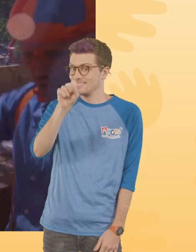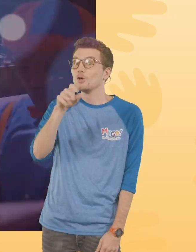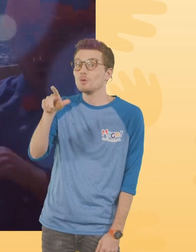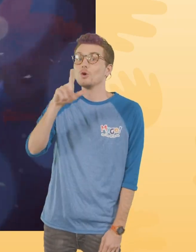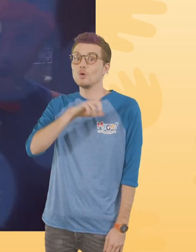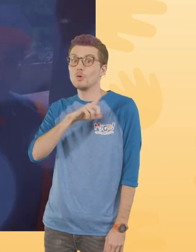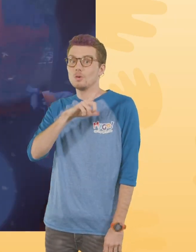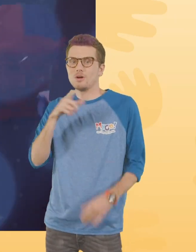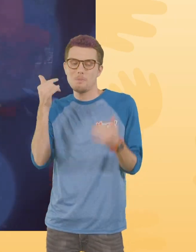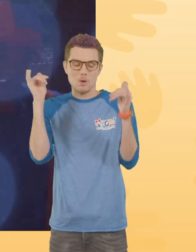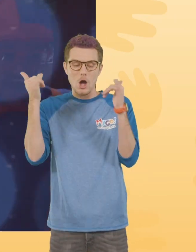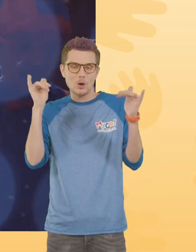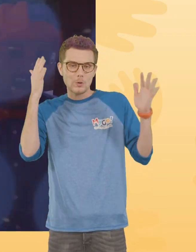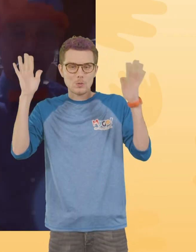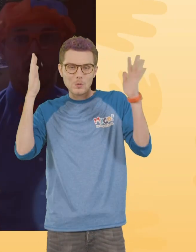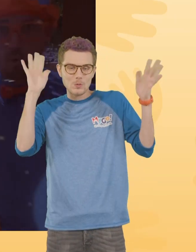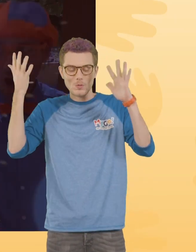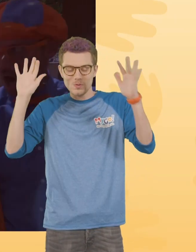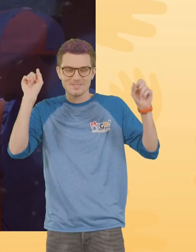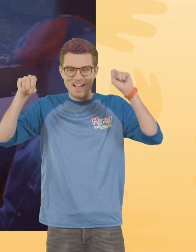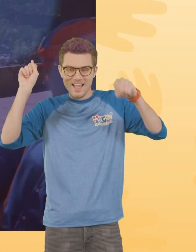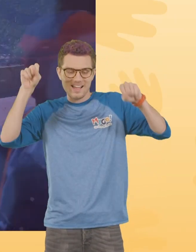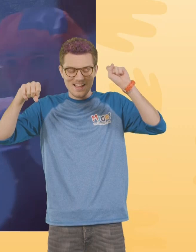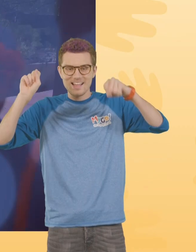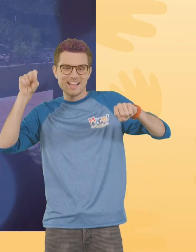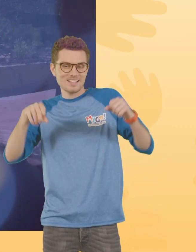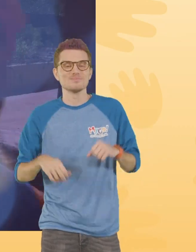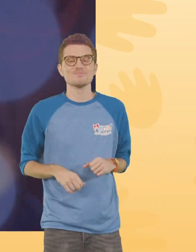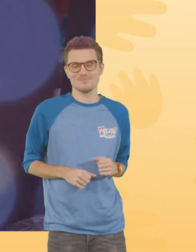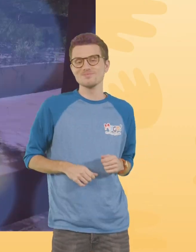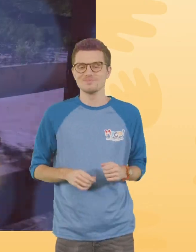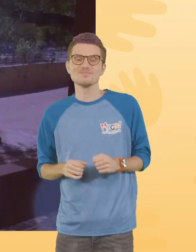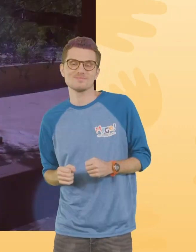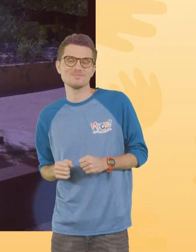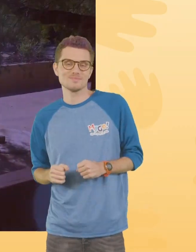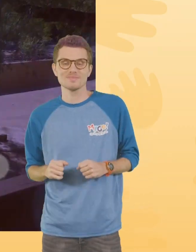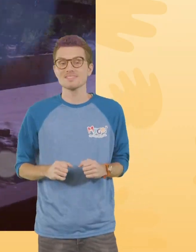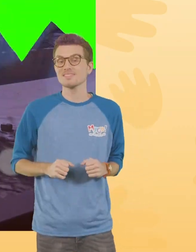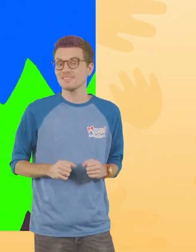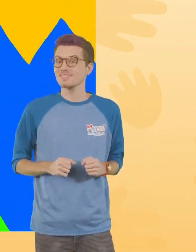Yeah, Lulu, party! Woo-hoo-hoo! Yeah!